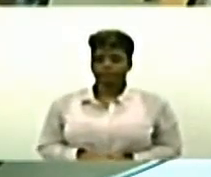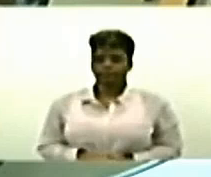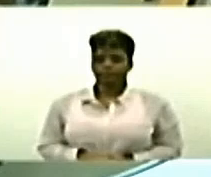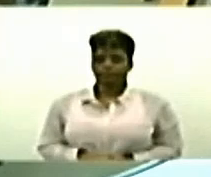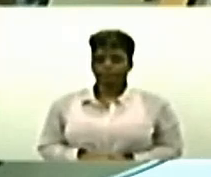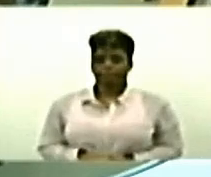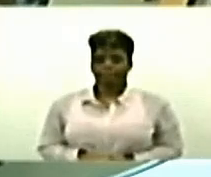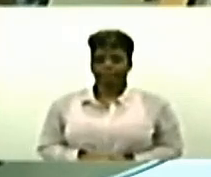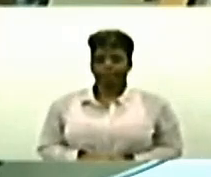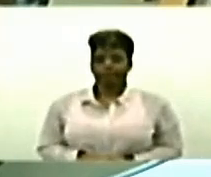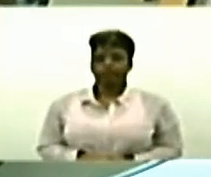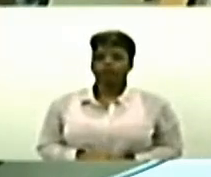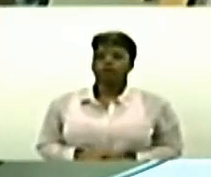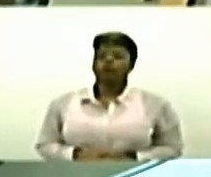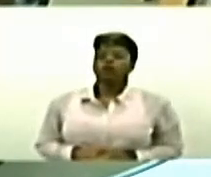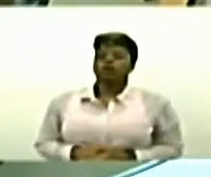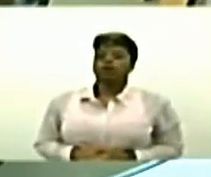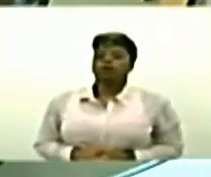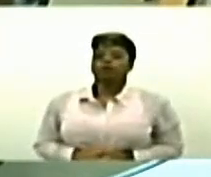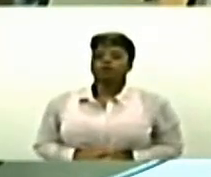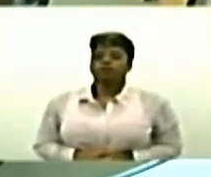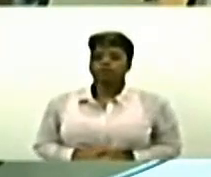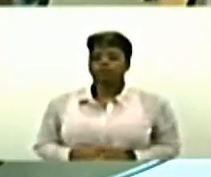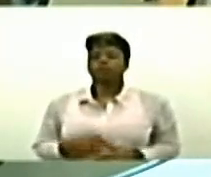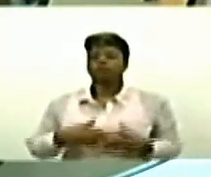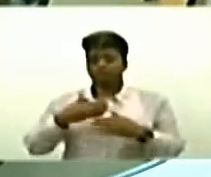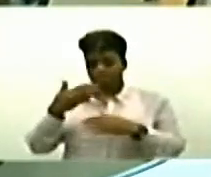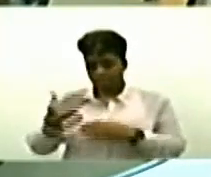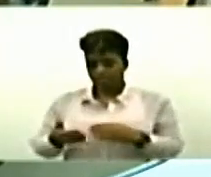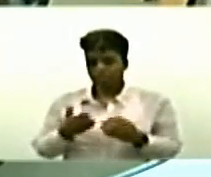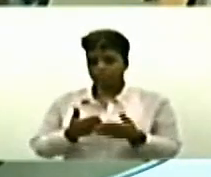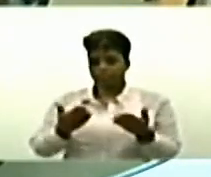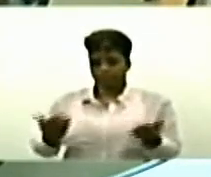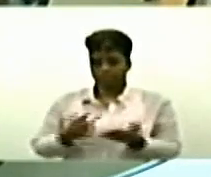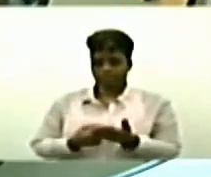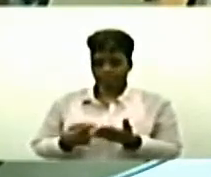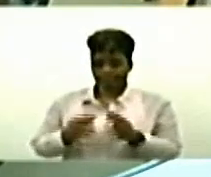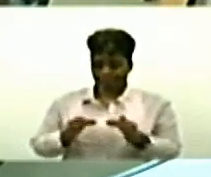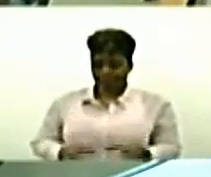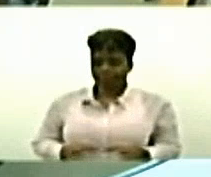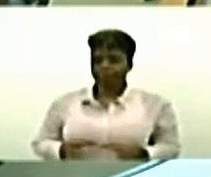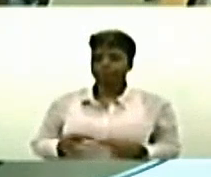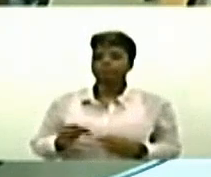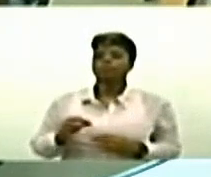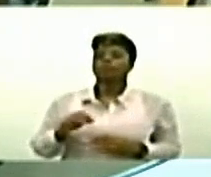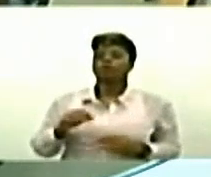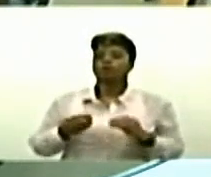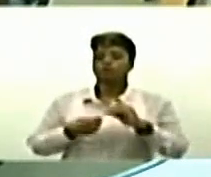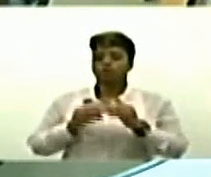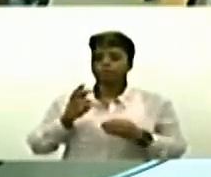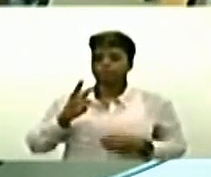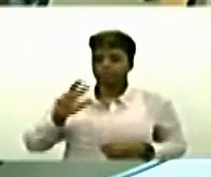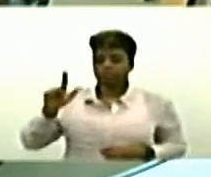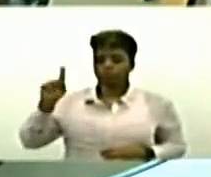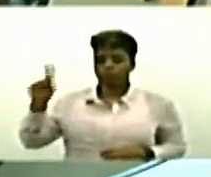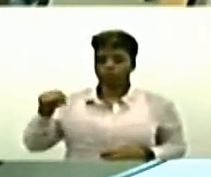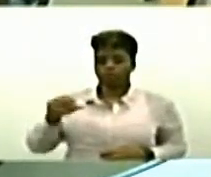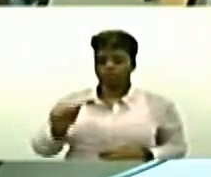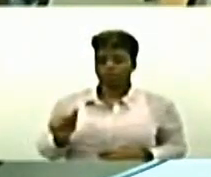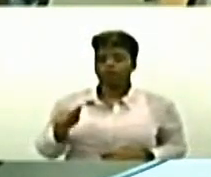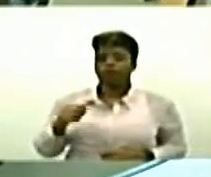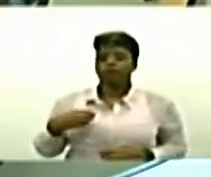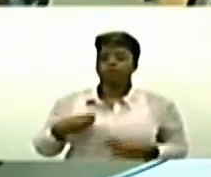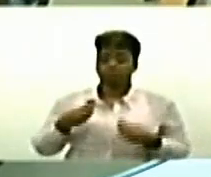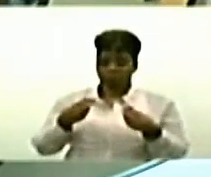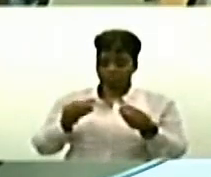Mr. President, whereas Standing Order number 63-1C of the Senate Standing Orders provides for the appointment of a committee to